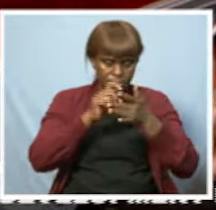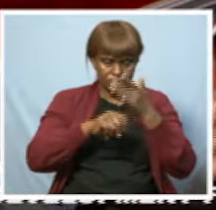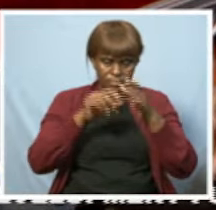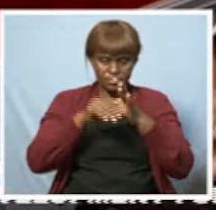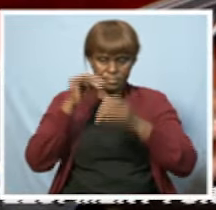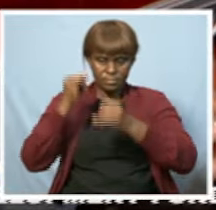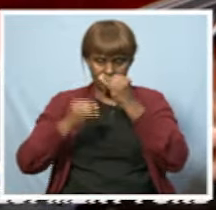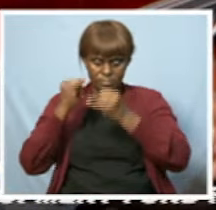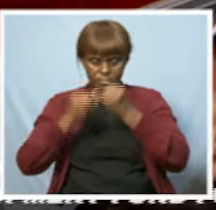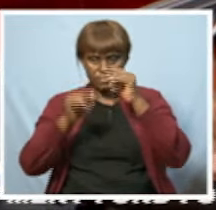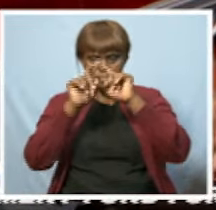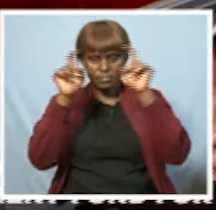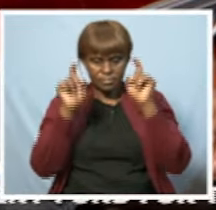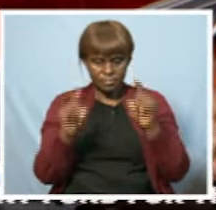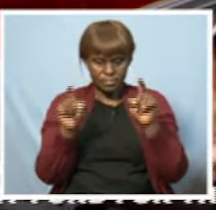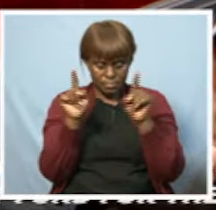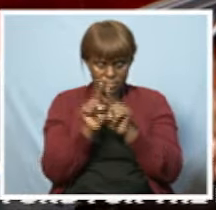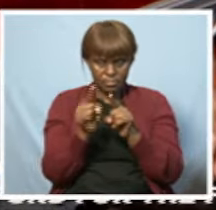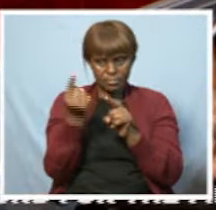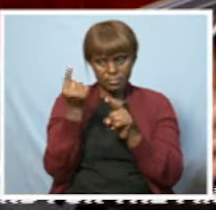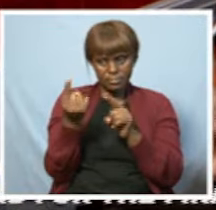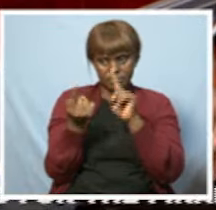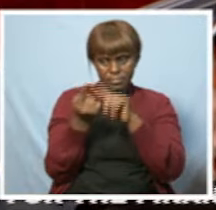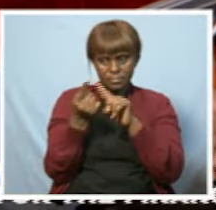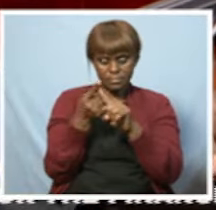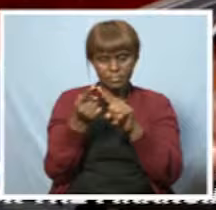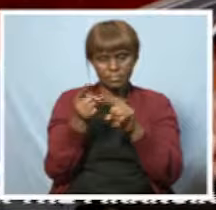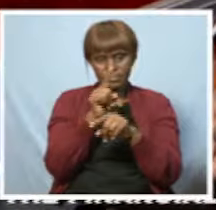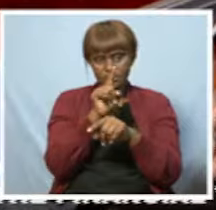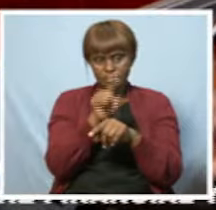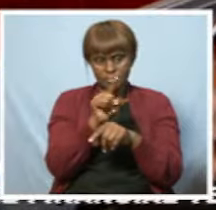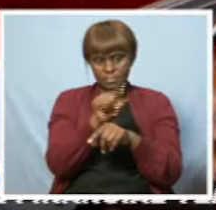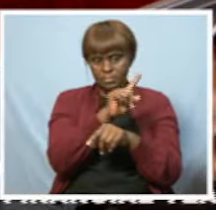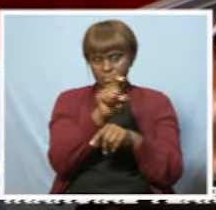completion certificate and the 1,250.